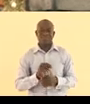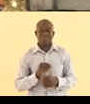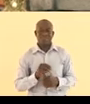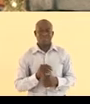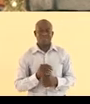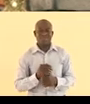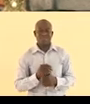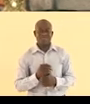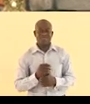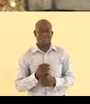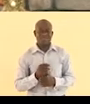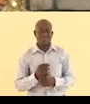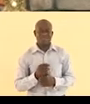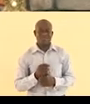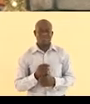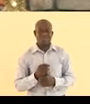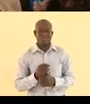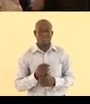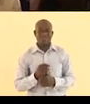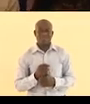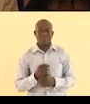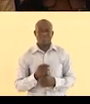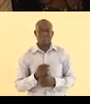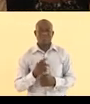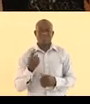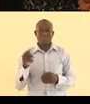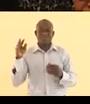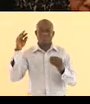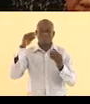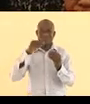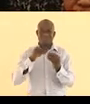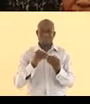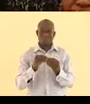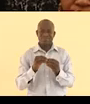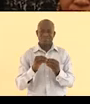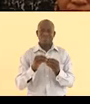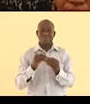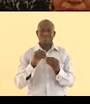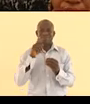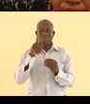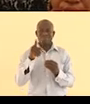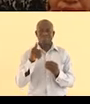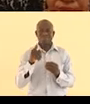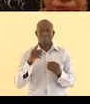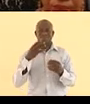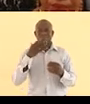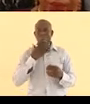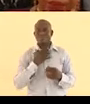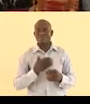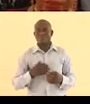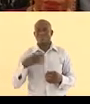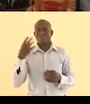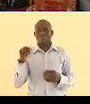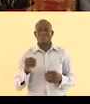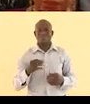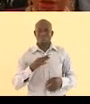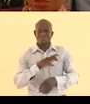Let me tell your neighbor. Let me tell your neighbor. The more you allow the appetites of the flesh to soar,